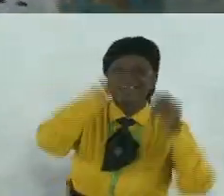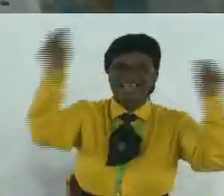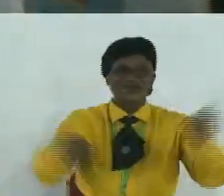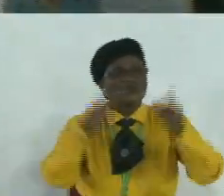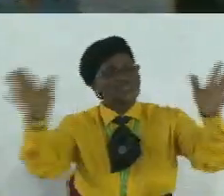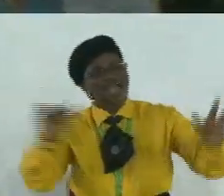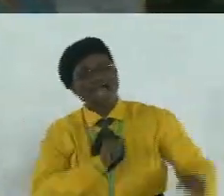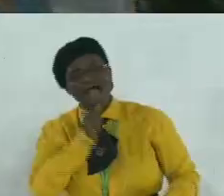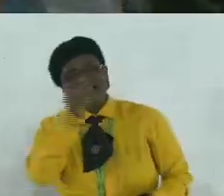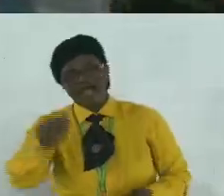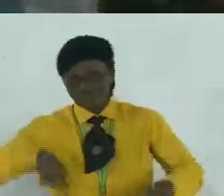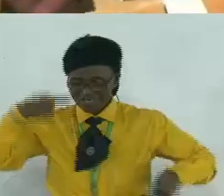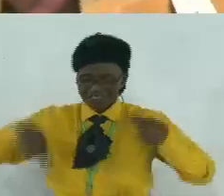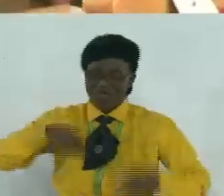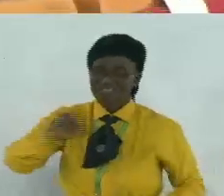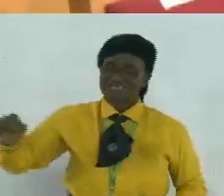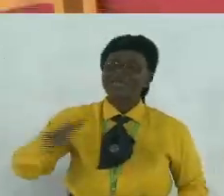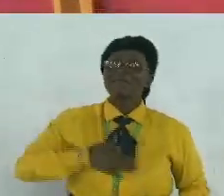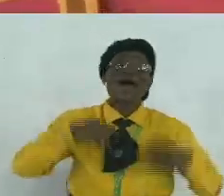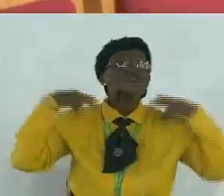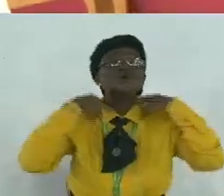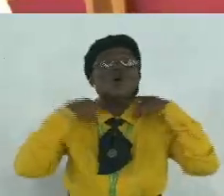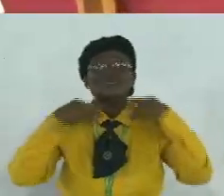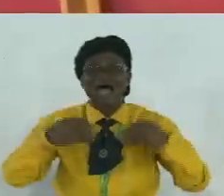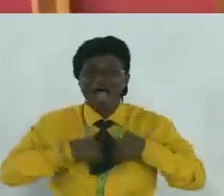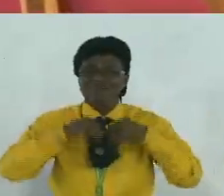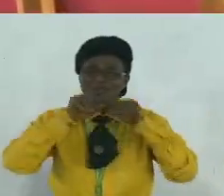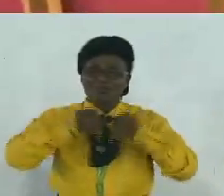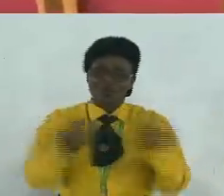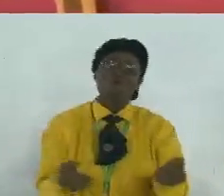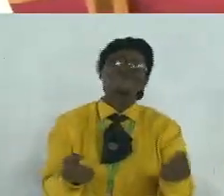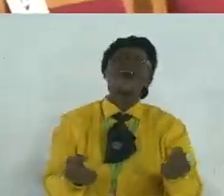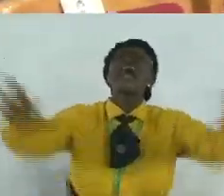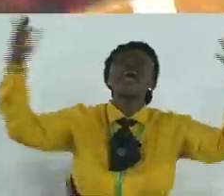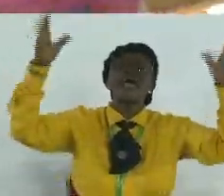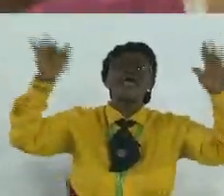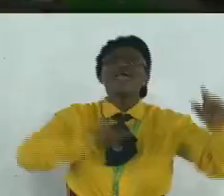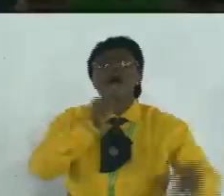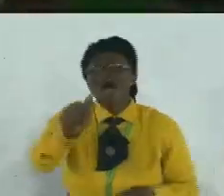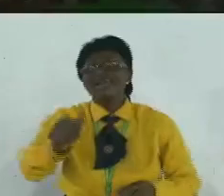Hallelujah. I am rejoicing, my yokes have been broken.